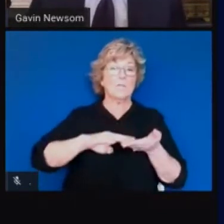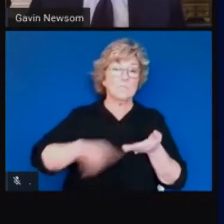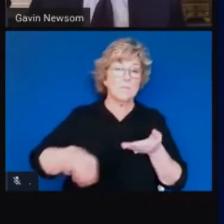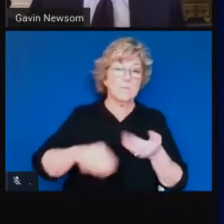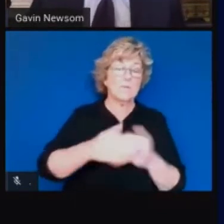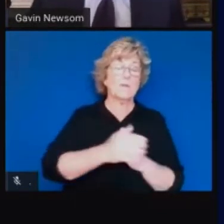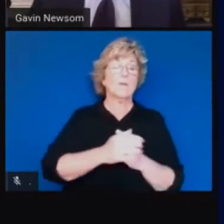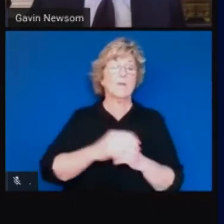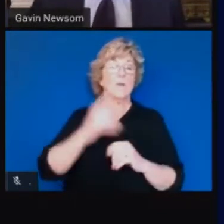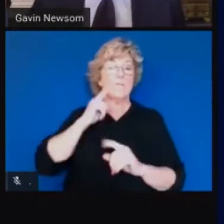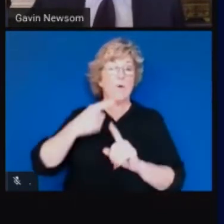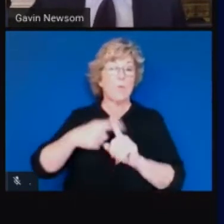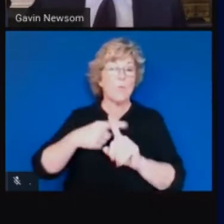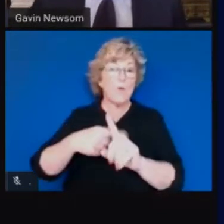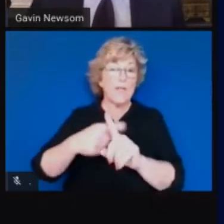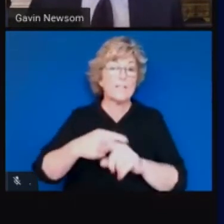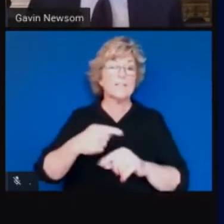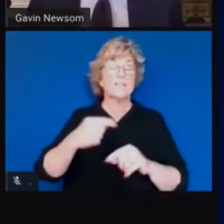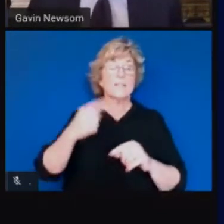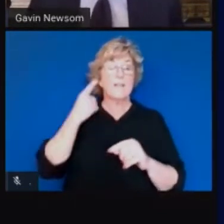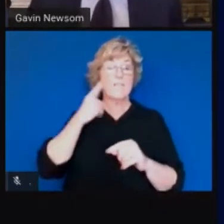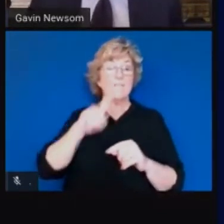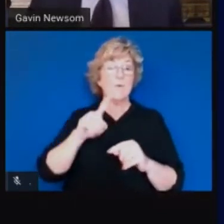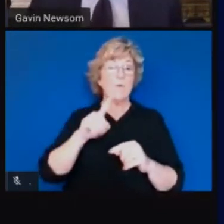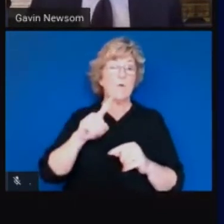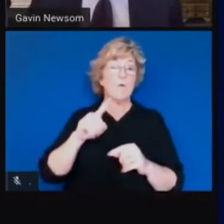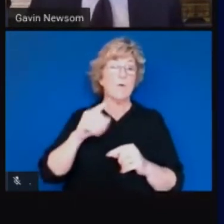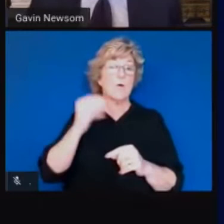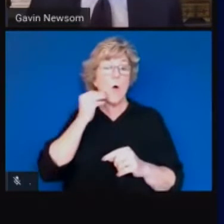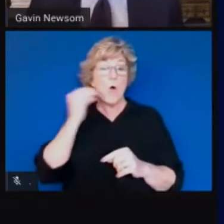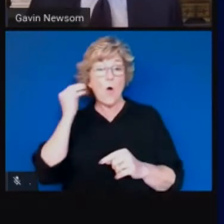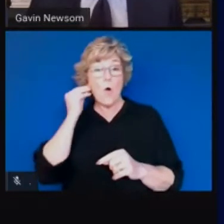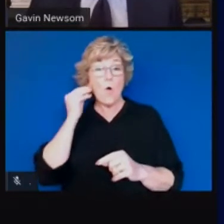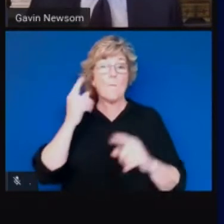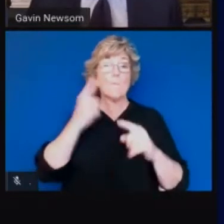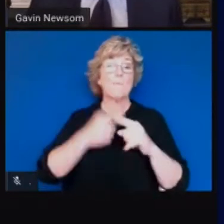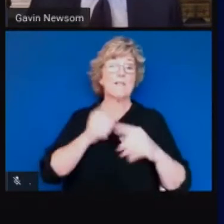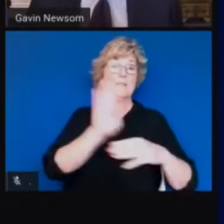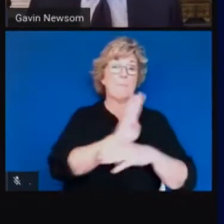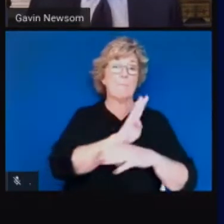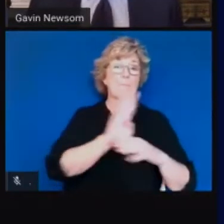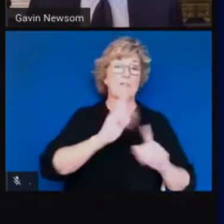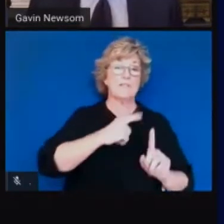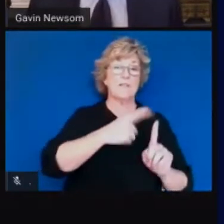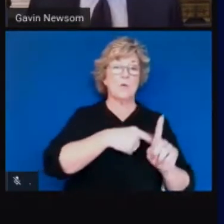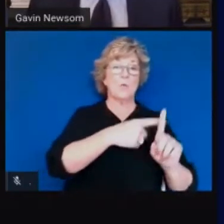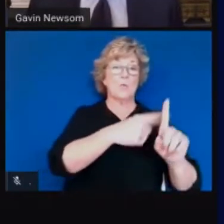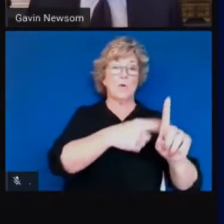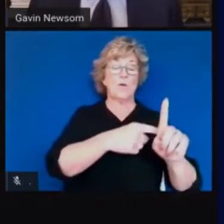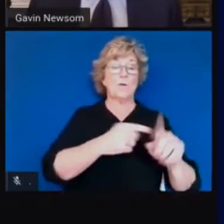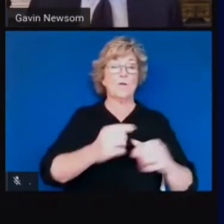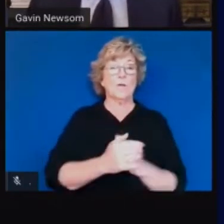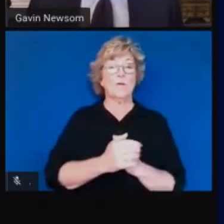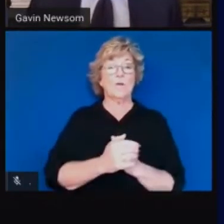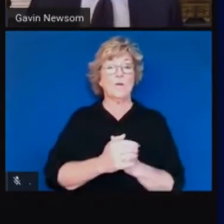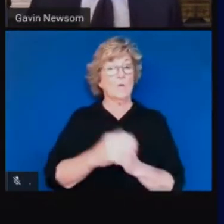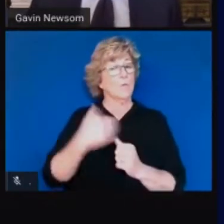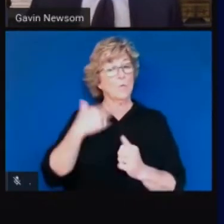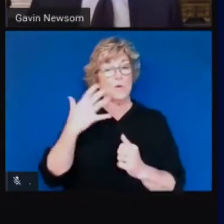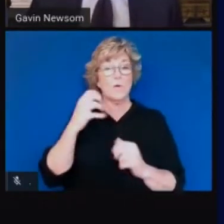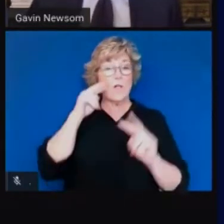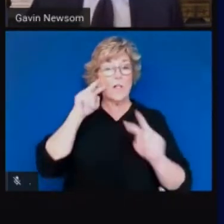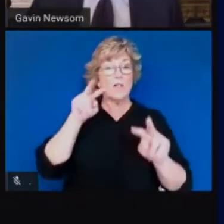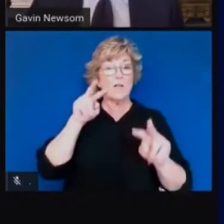also commercial. But this direct rental assistance, $2 billion potential in Fusion, California, can't happen too soon.